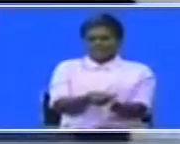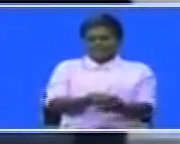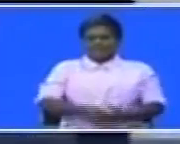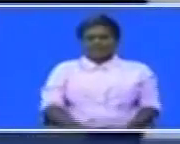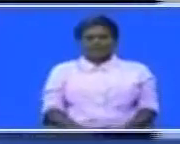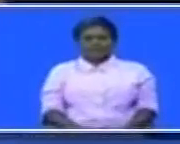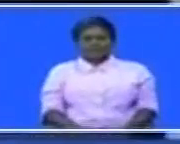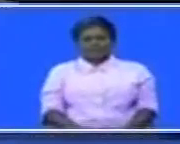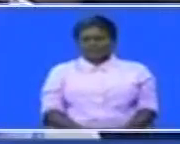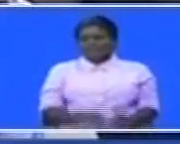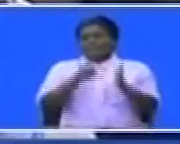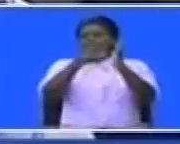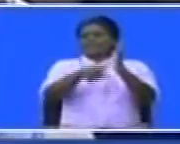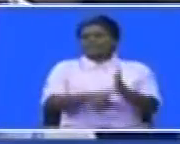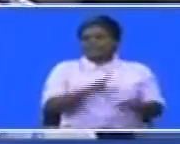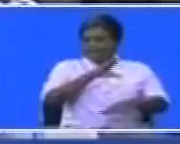We also discovered